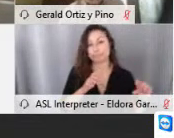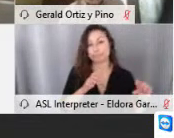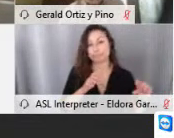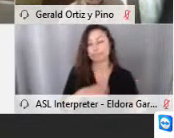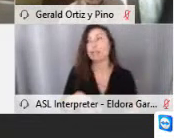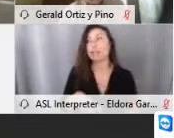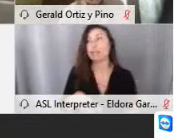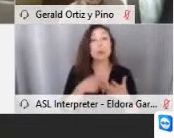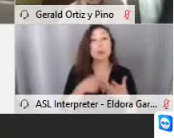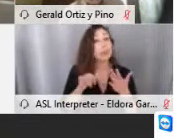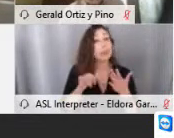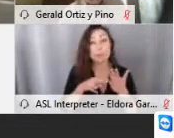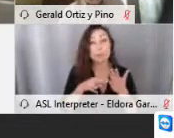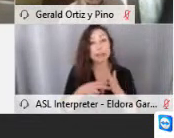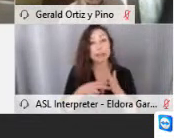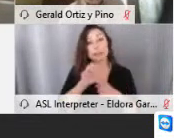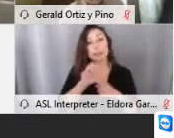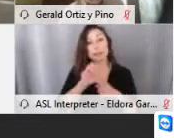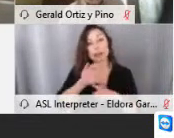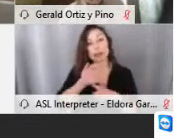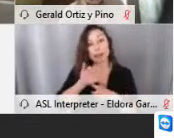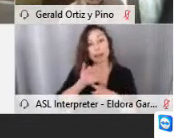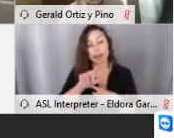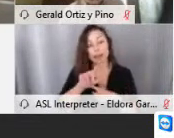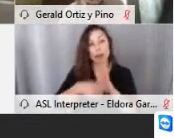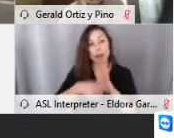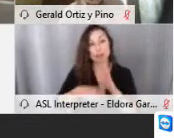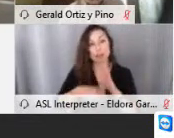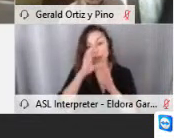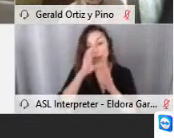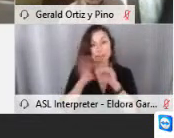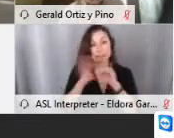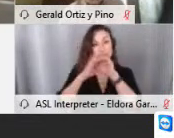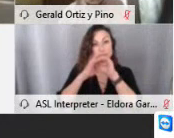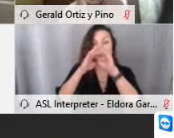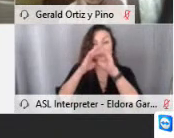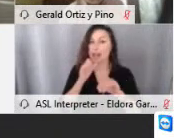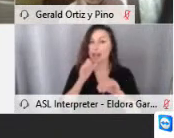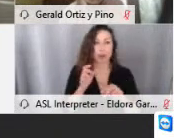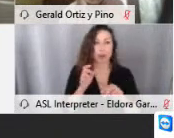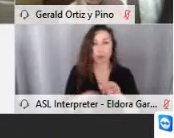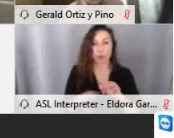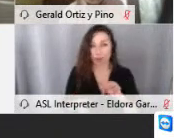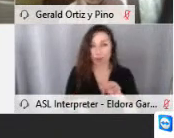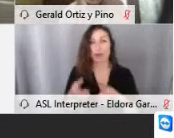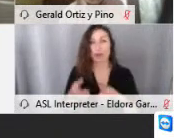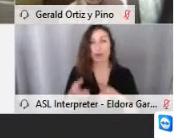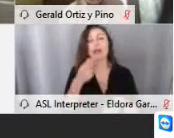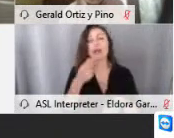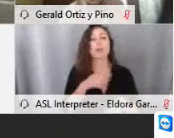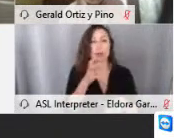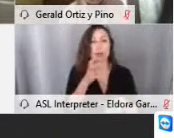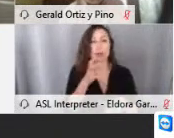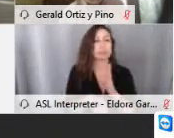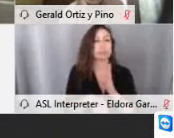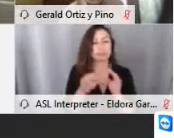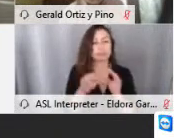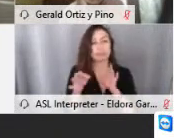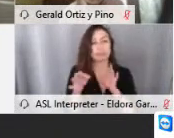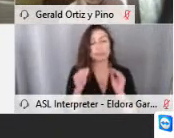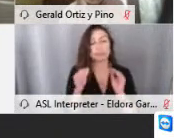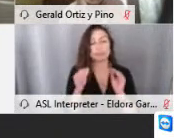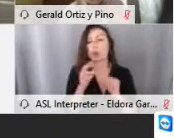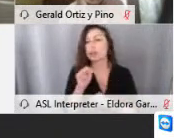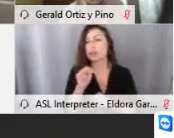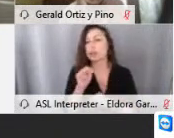means is that Medicaid costs are going to go up, not go down. And we're going to get into Nicole will